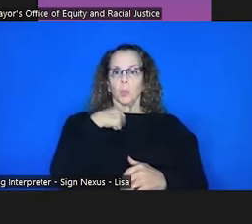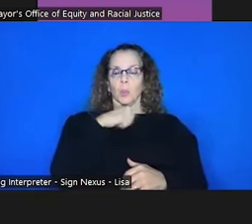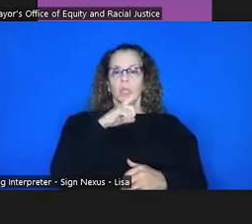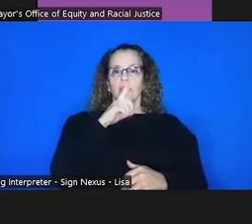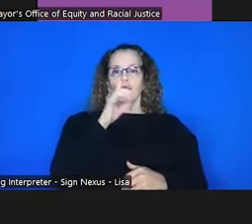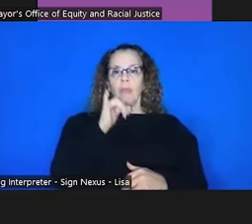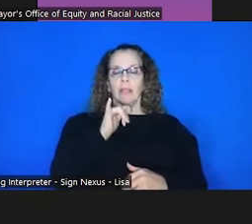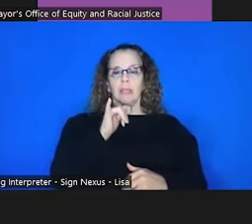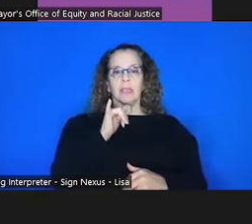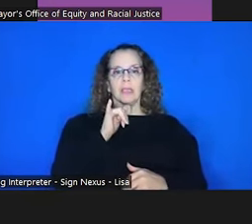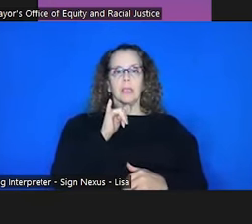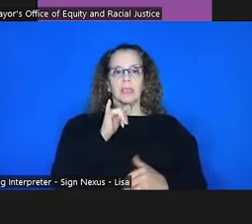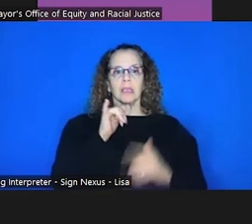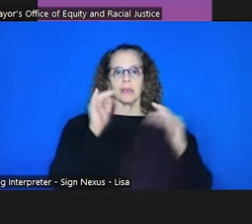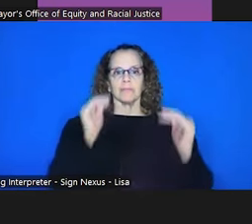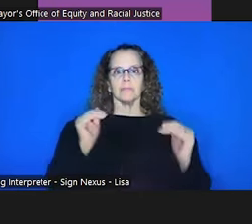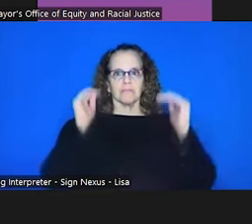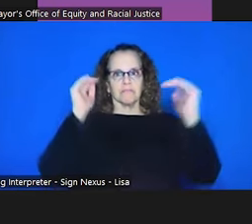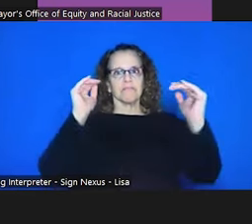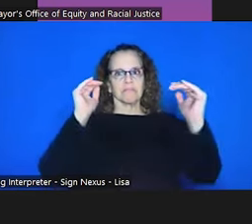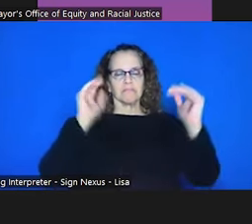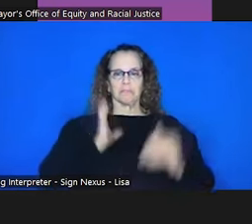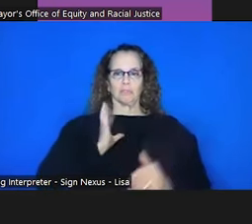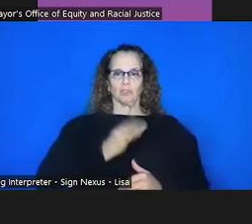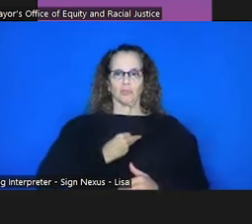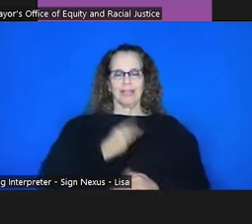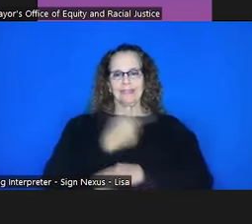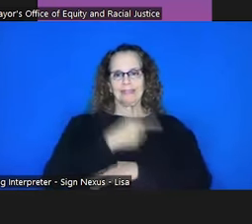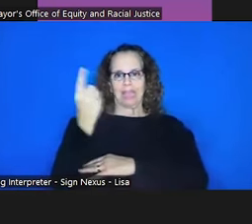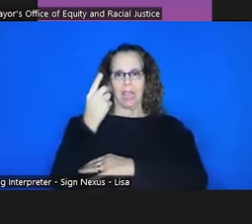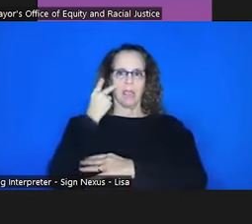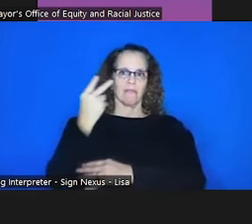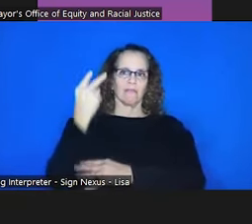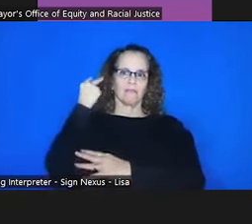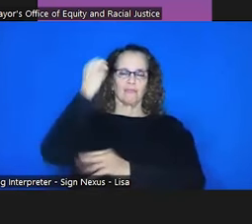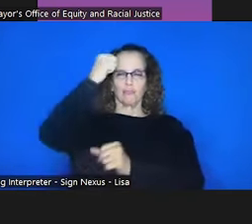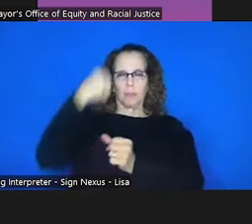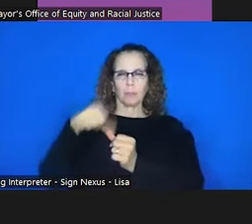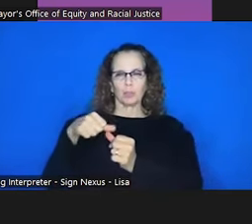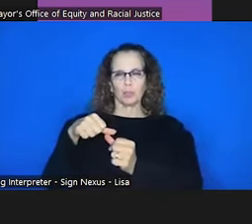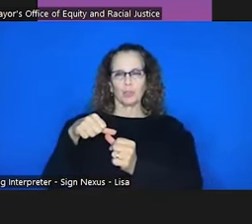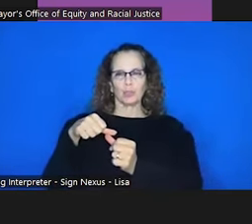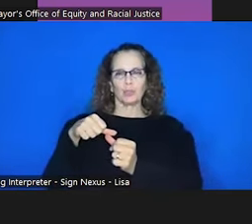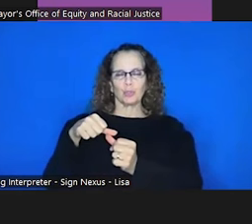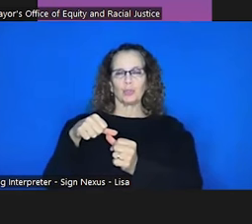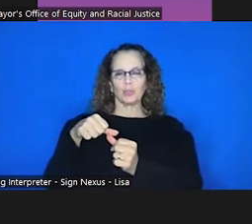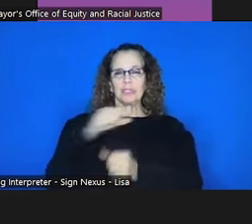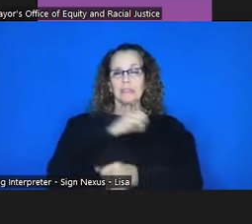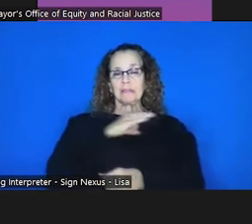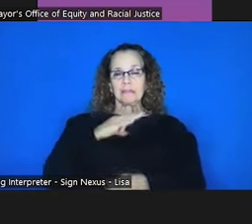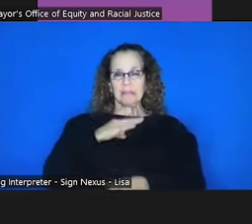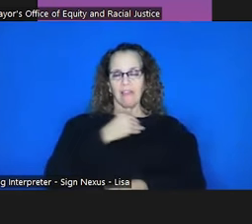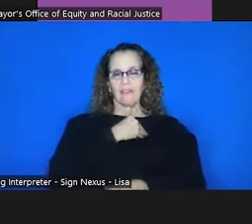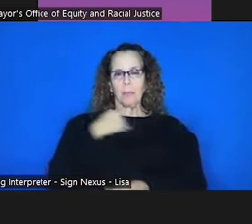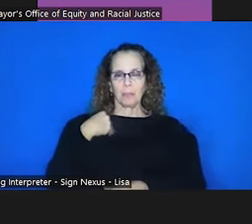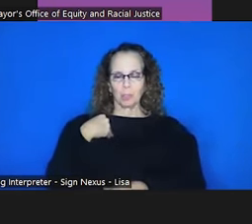Day of Remembrance. So we had an inaugural, you know, Trans Day of Remembrance event where folks were able, staff members at the agency